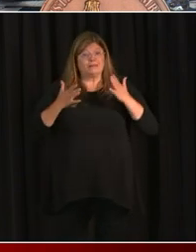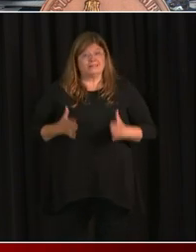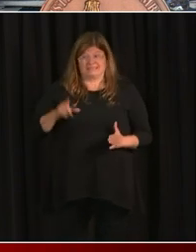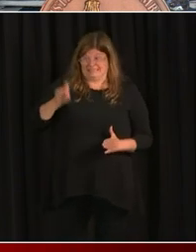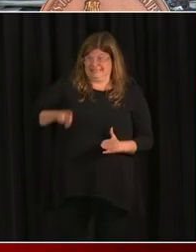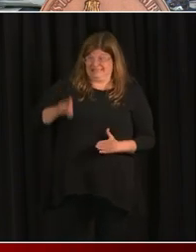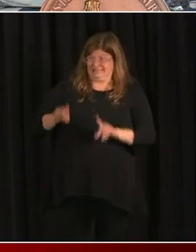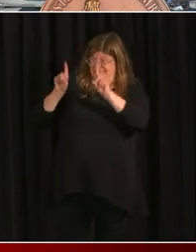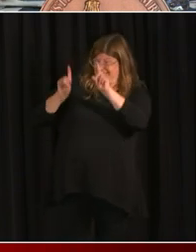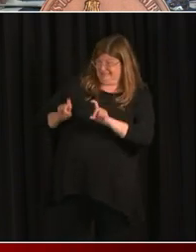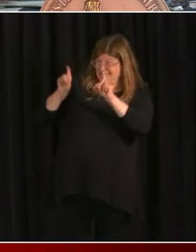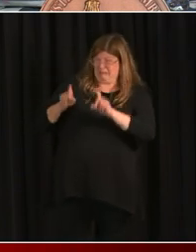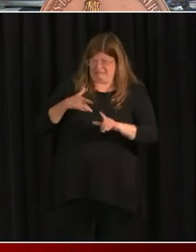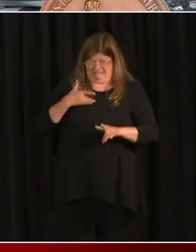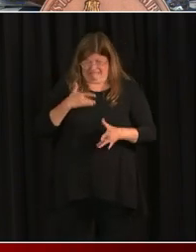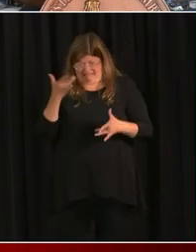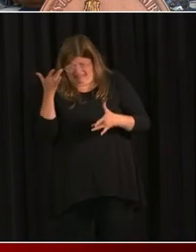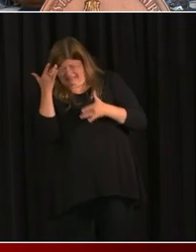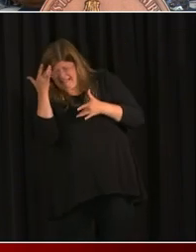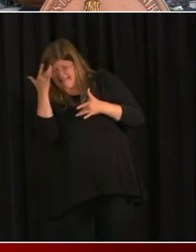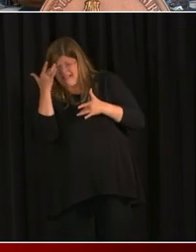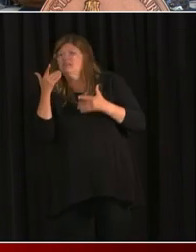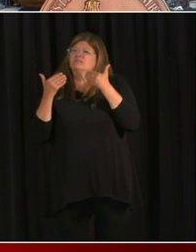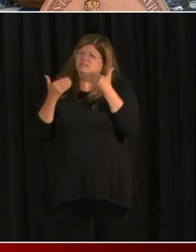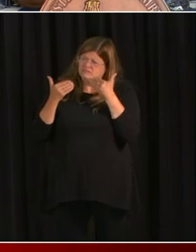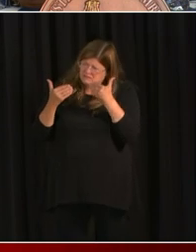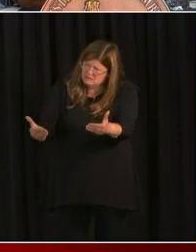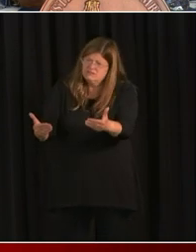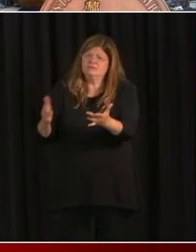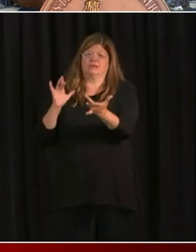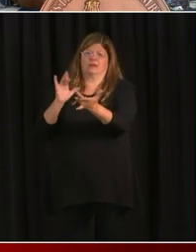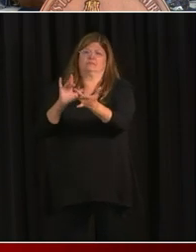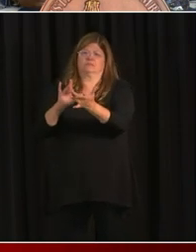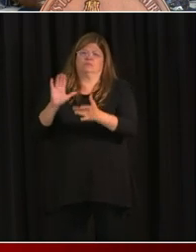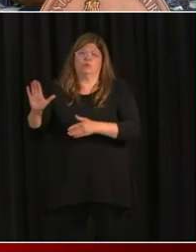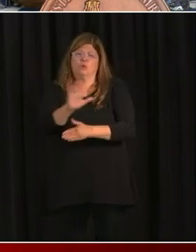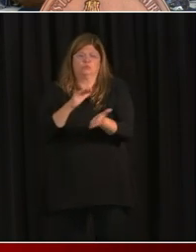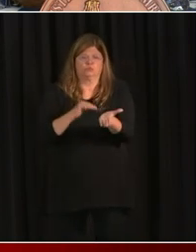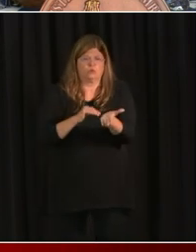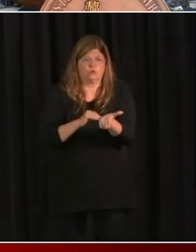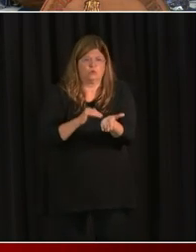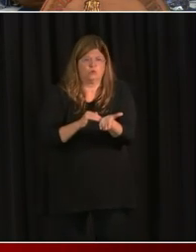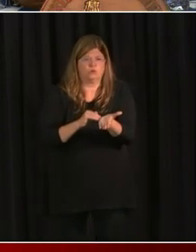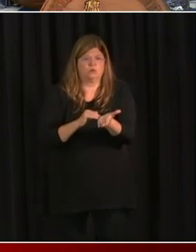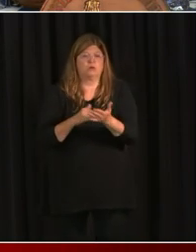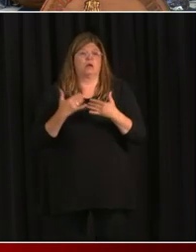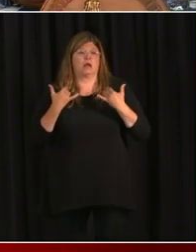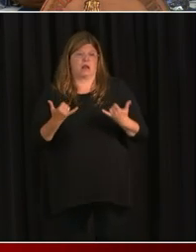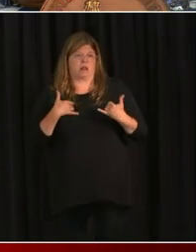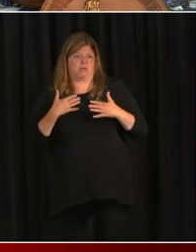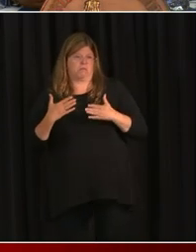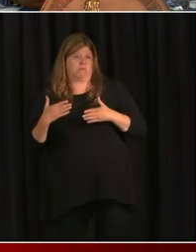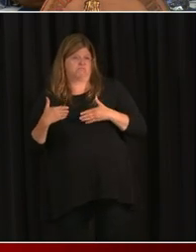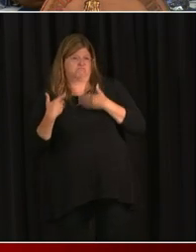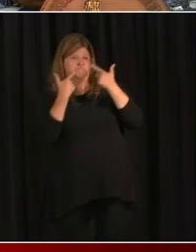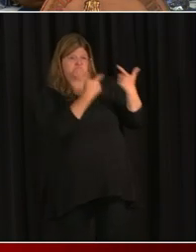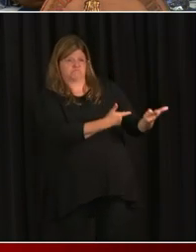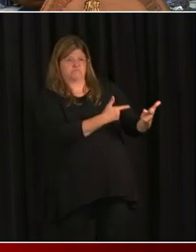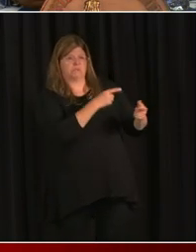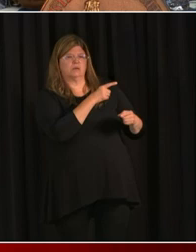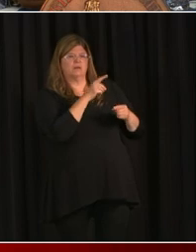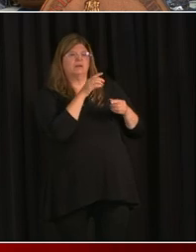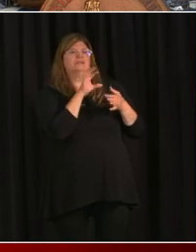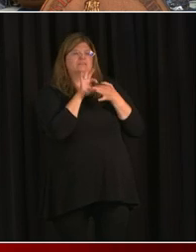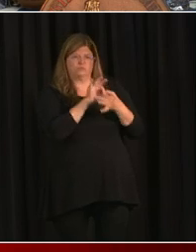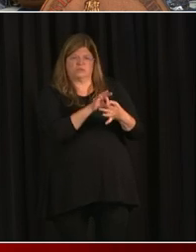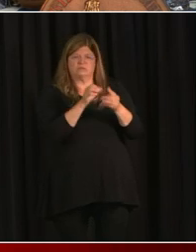test today or if they're not feeling well. We're going to turn to a few updates around contact tracing,